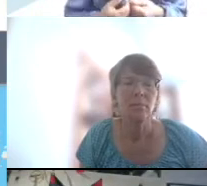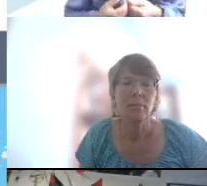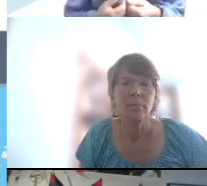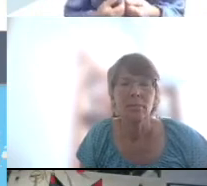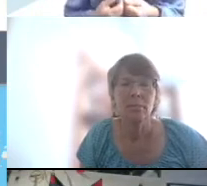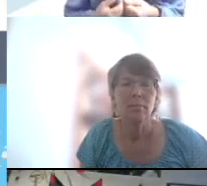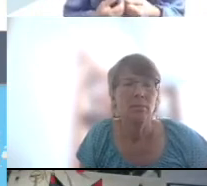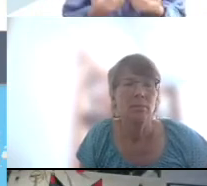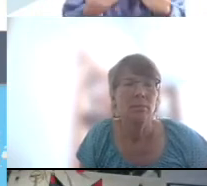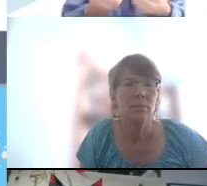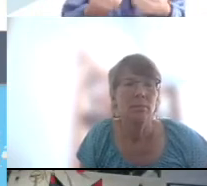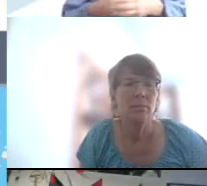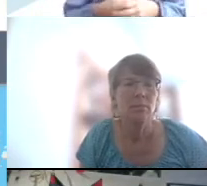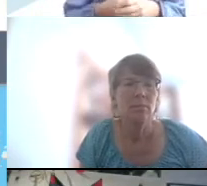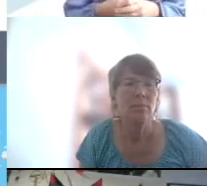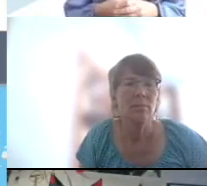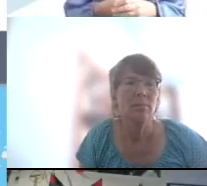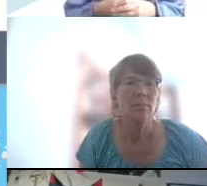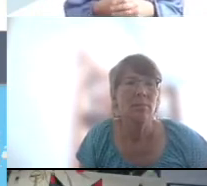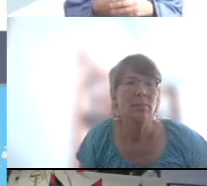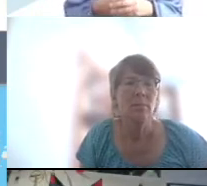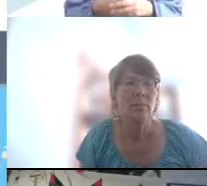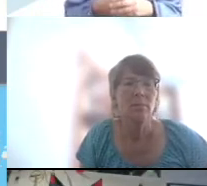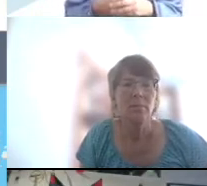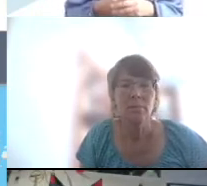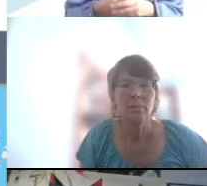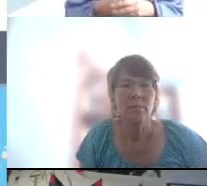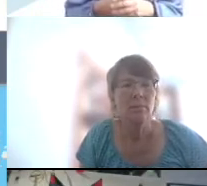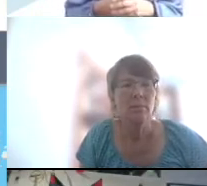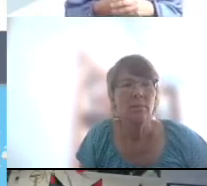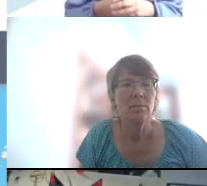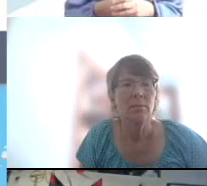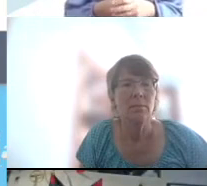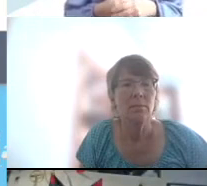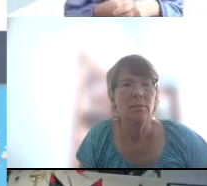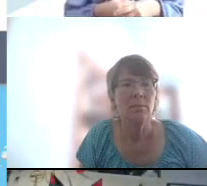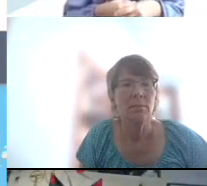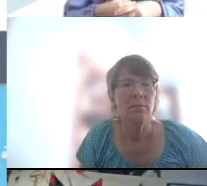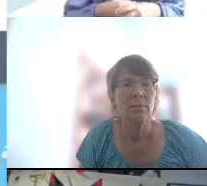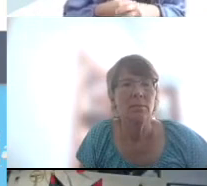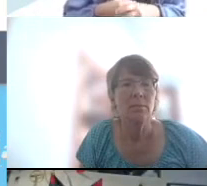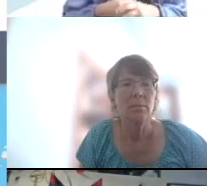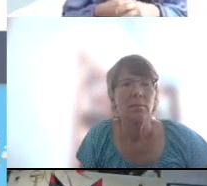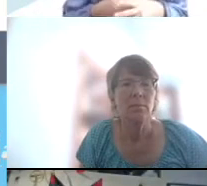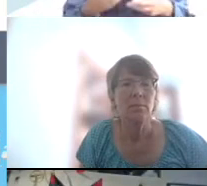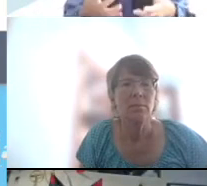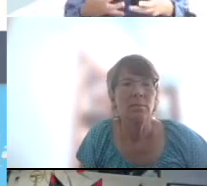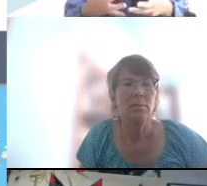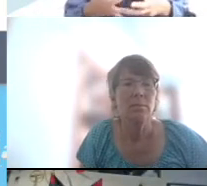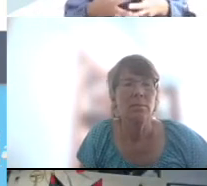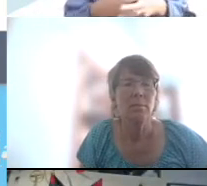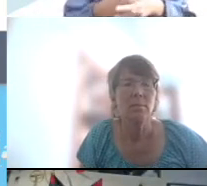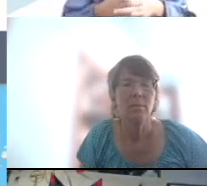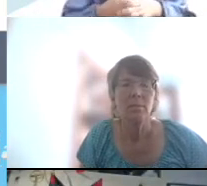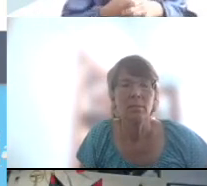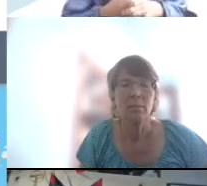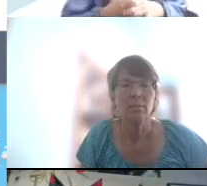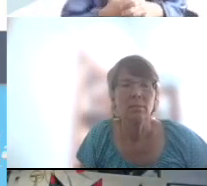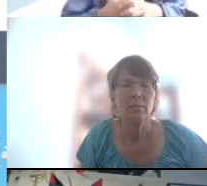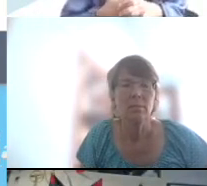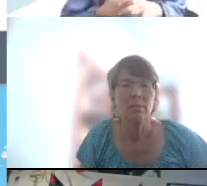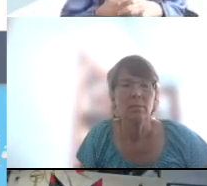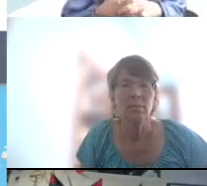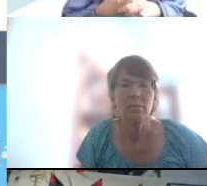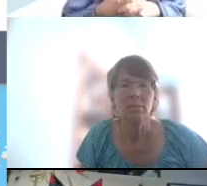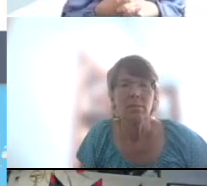I very much encourage you to find that out. And this is a great resource here that can be used. So this is the traditional territory of